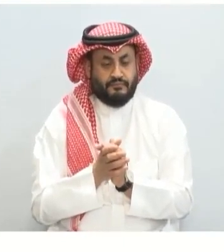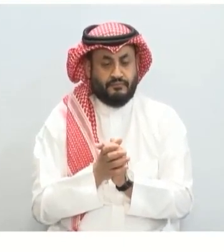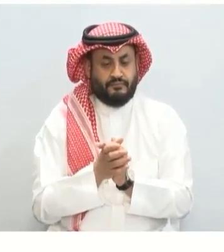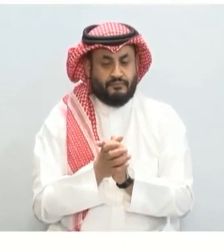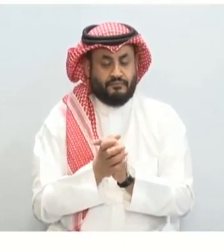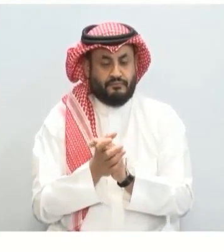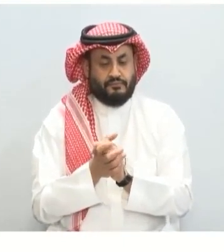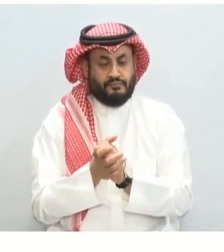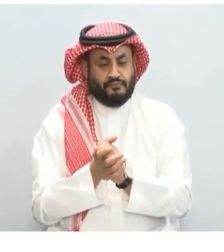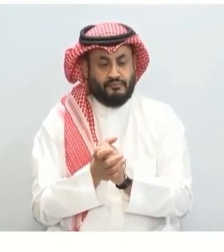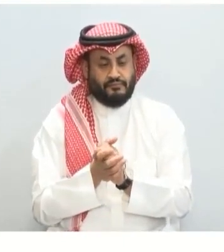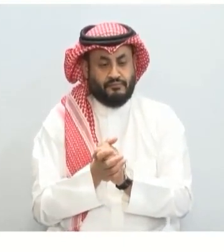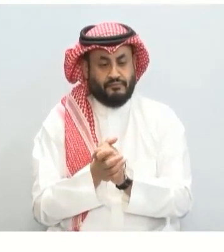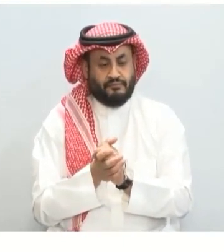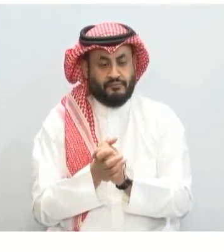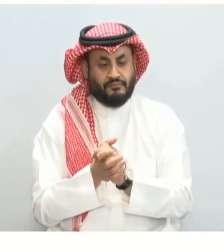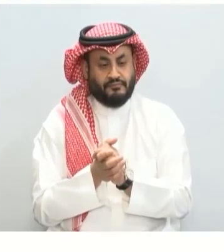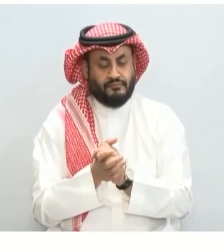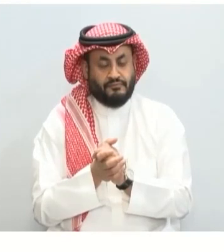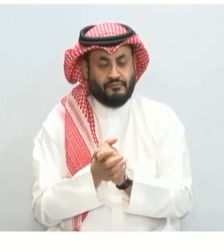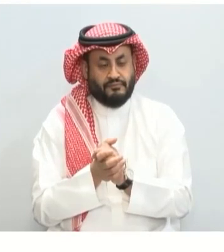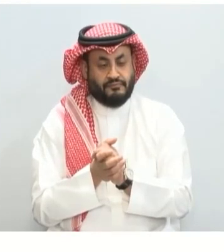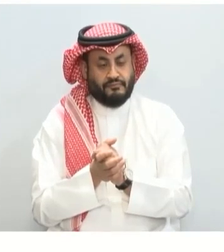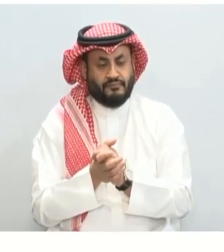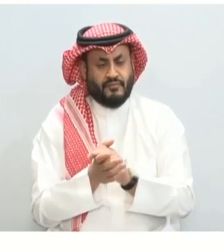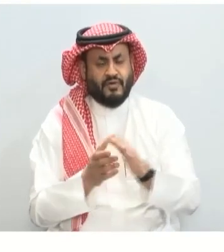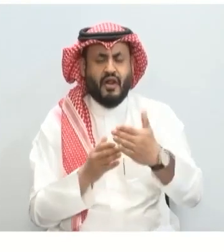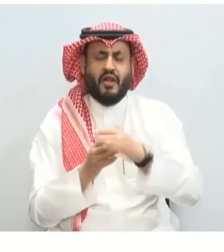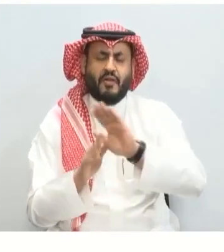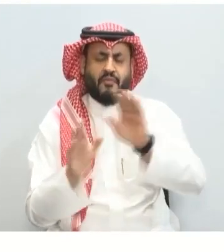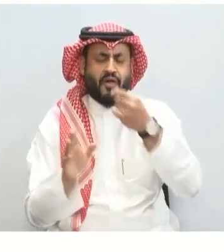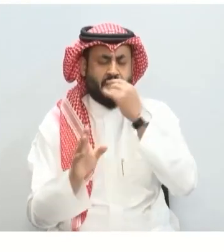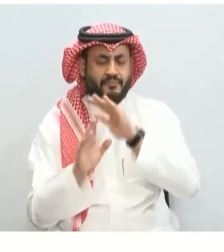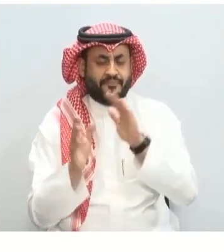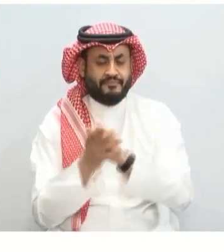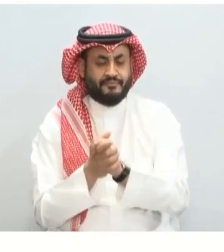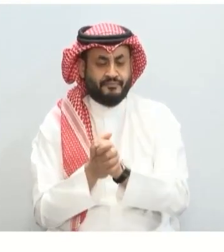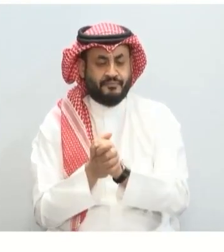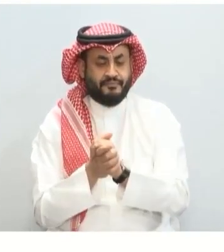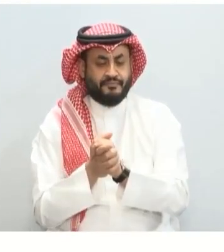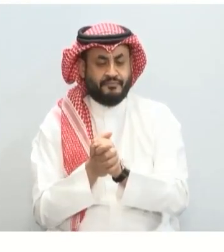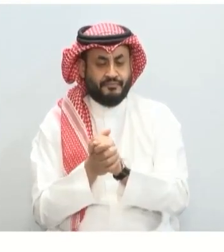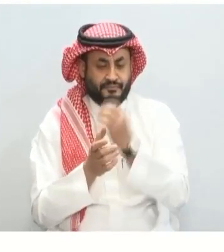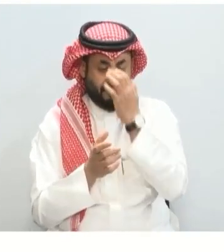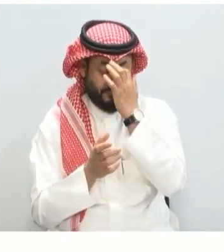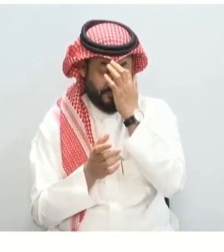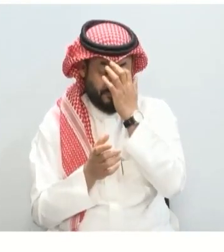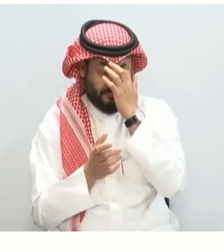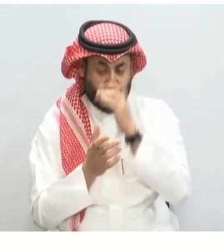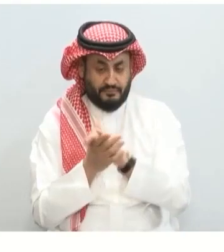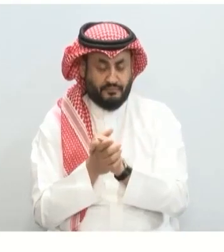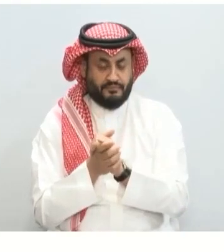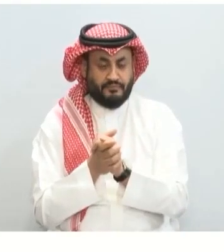grilled asparagus. Grilled asparagus, no, really, I couldn't possibly eat more. Are you sure? Absolutely, honestly, I